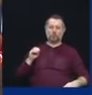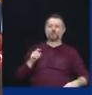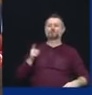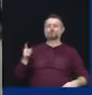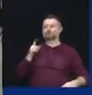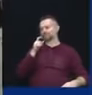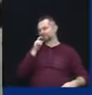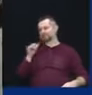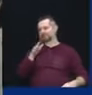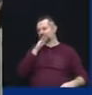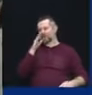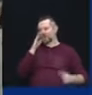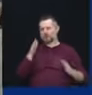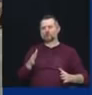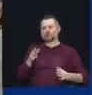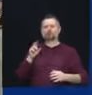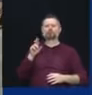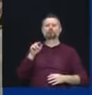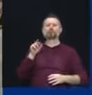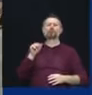Ministries.